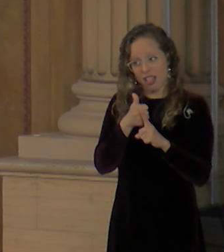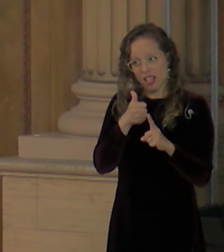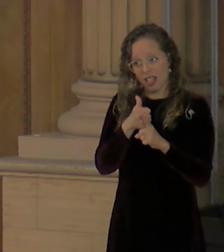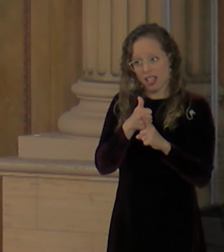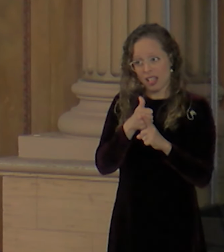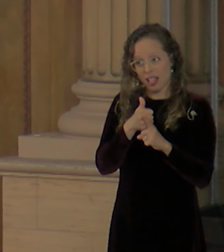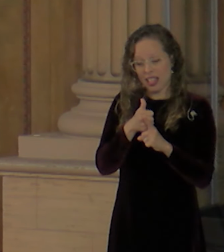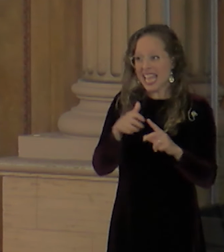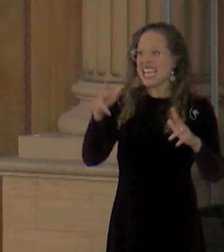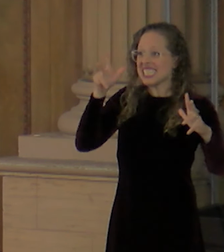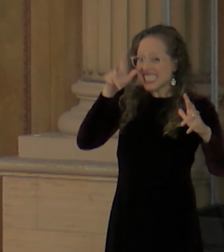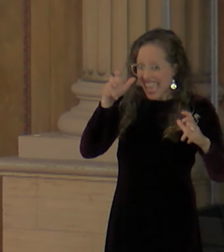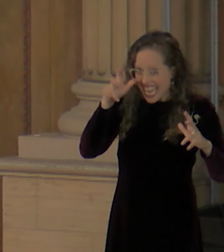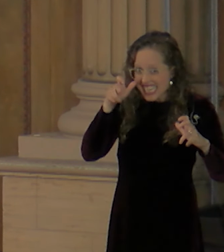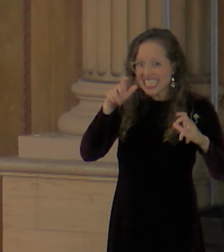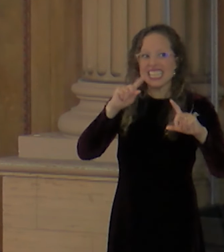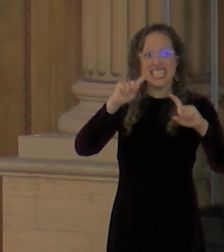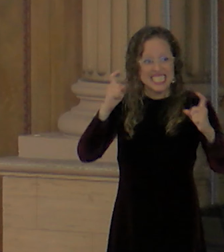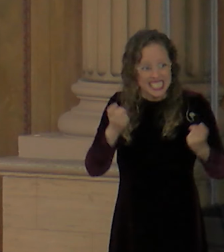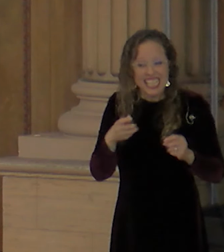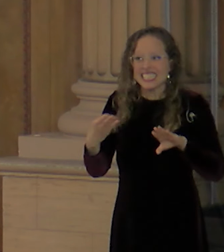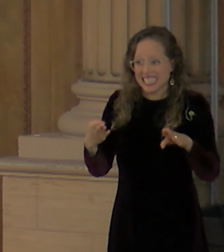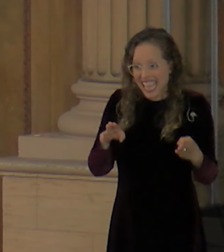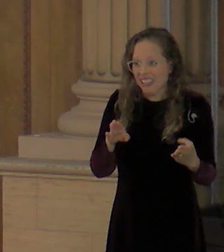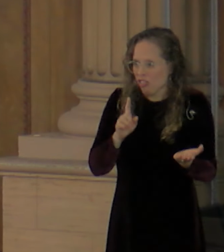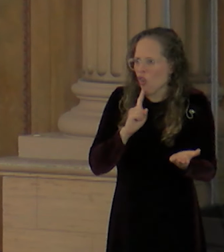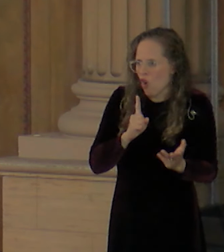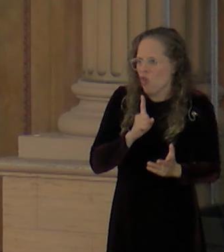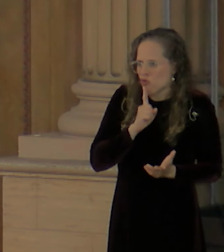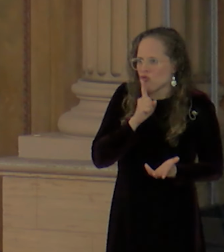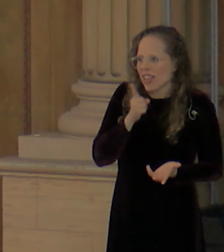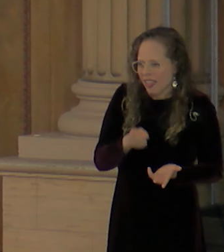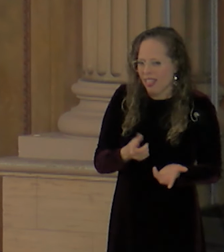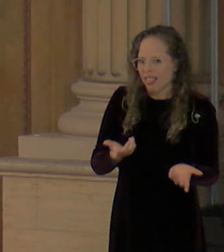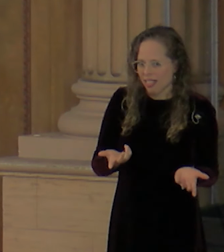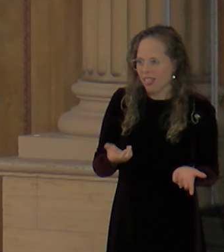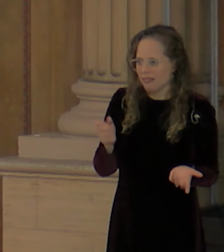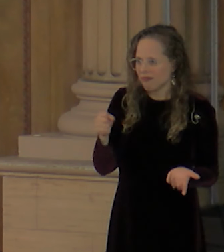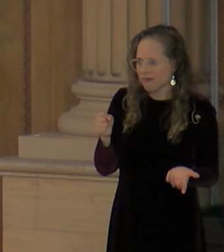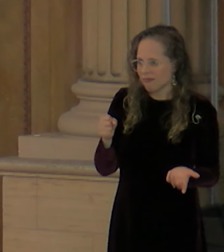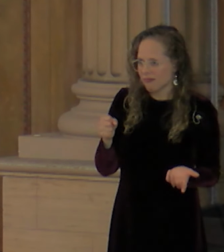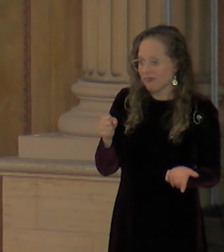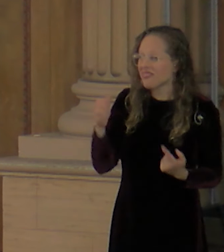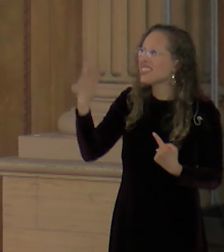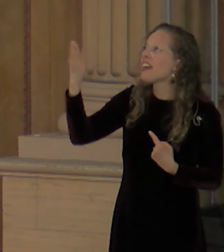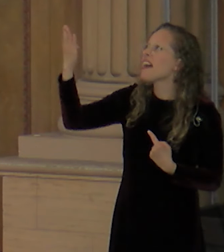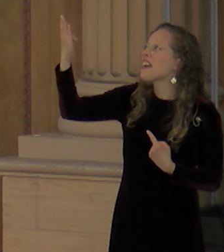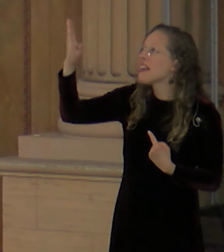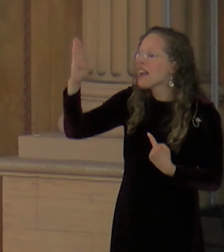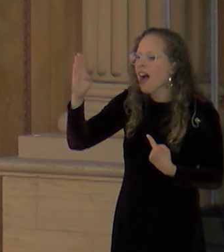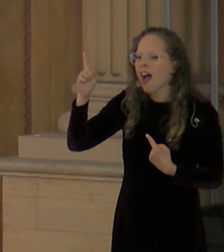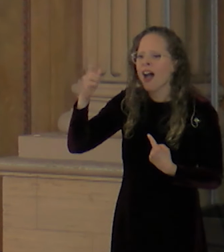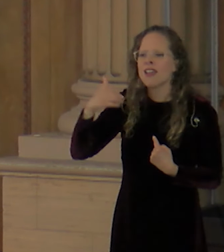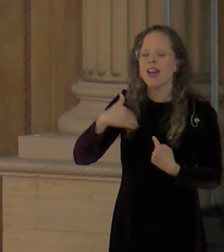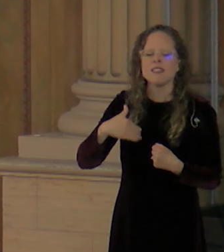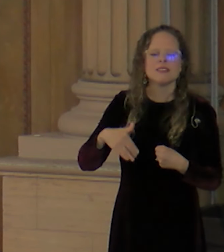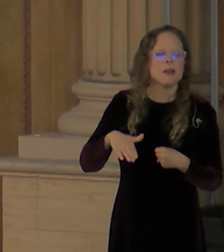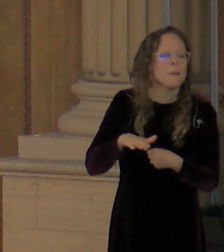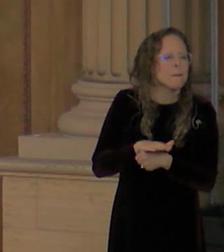and sin and death are real. And God, with total peace and